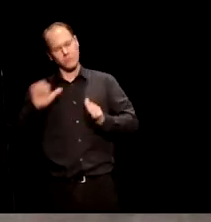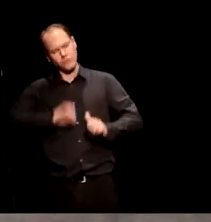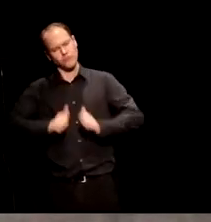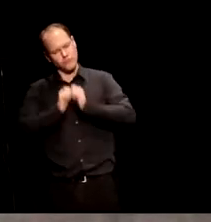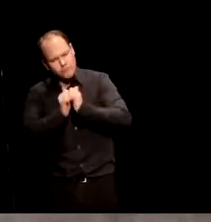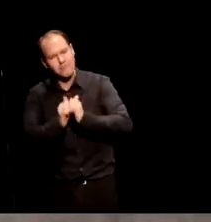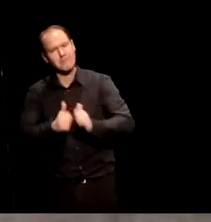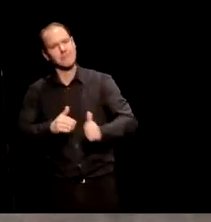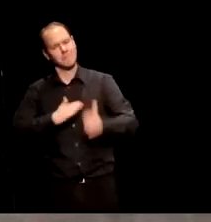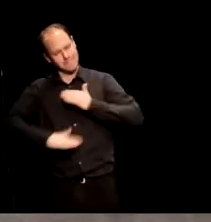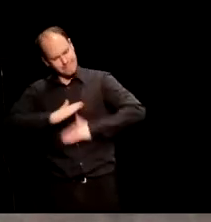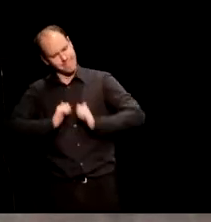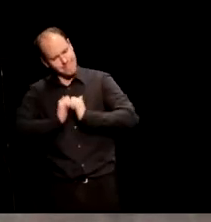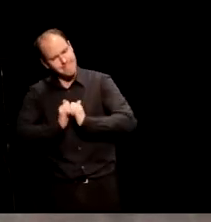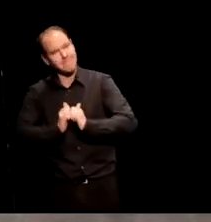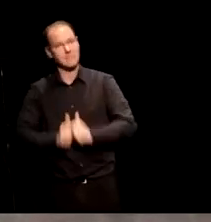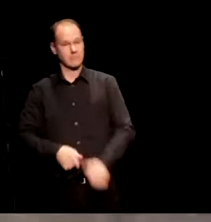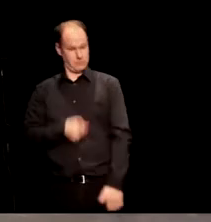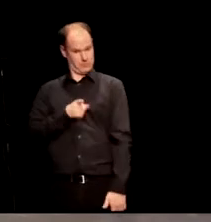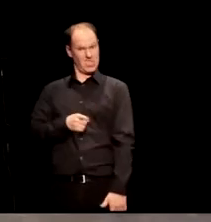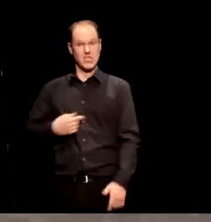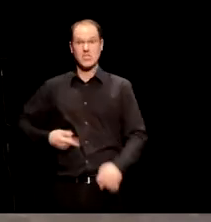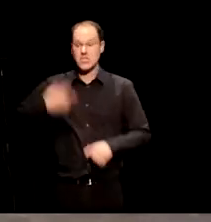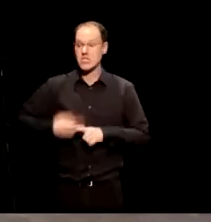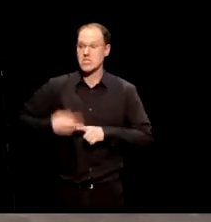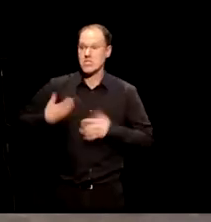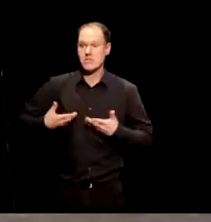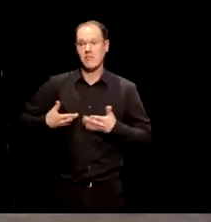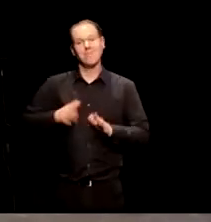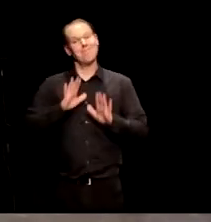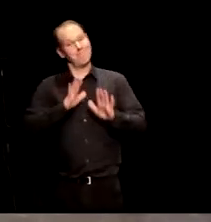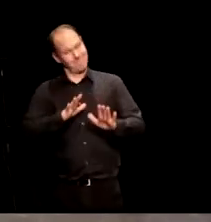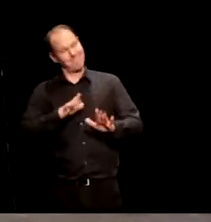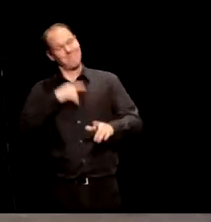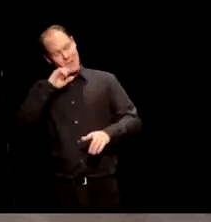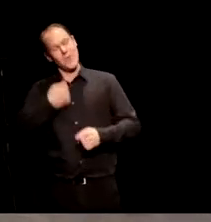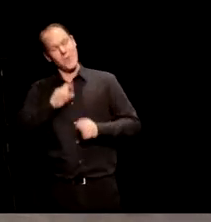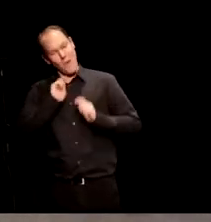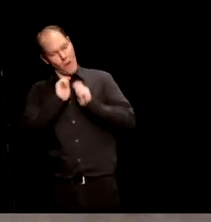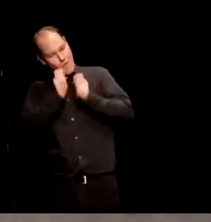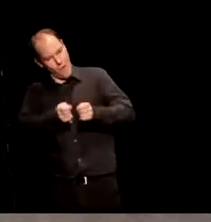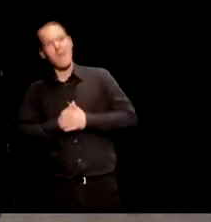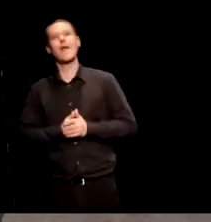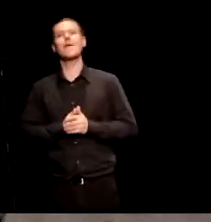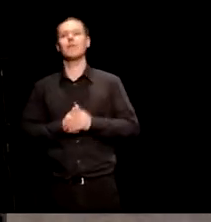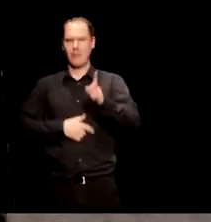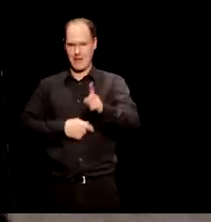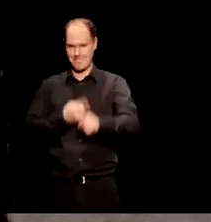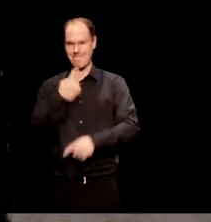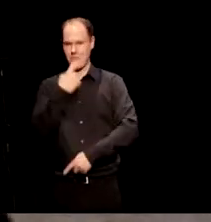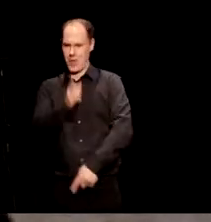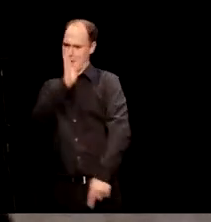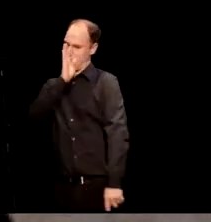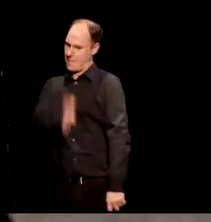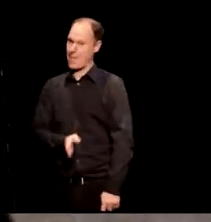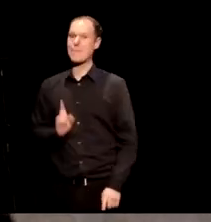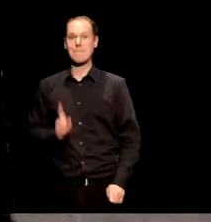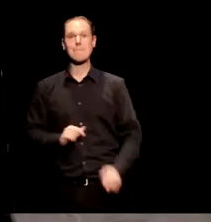virtuous. Your impatience shall be rewarded. I'll come to the point at